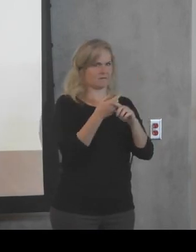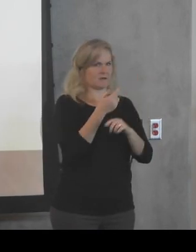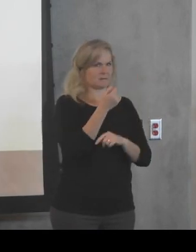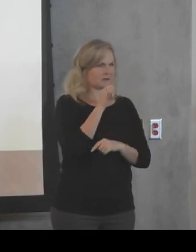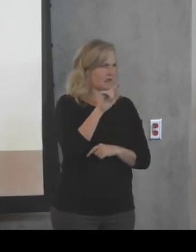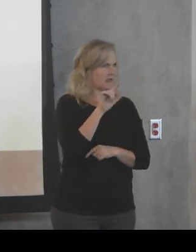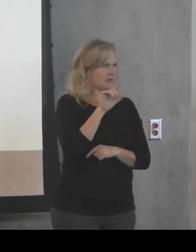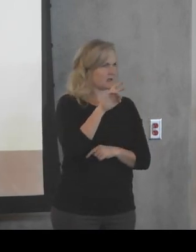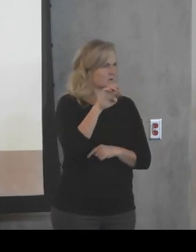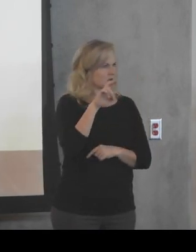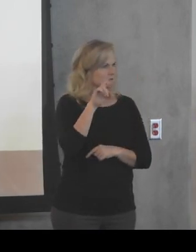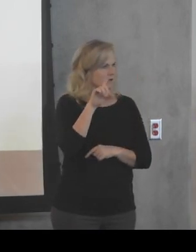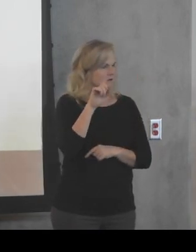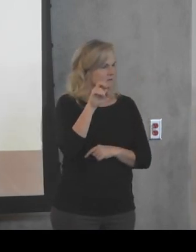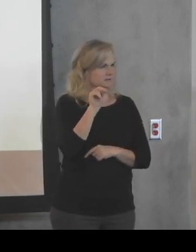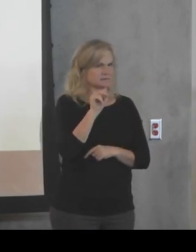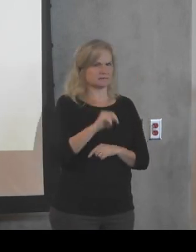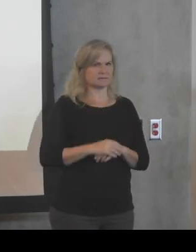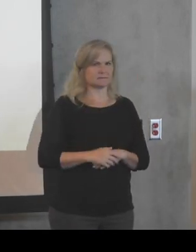Richards.